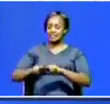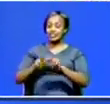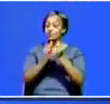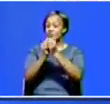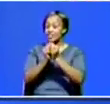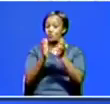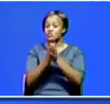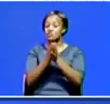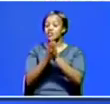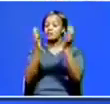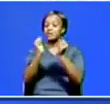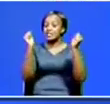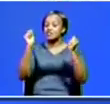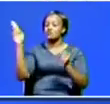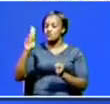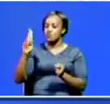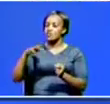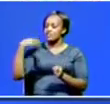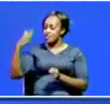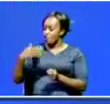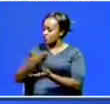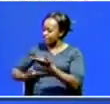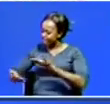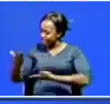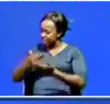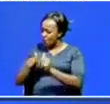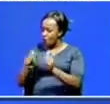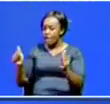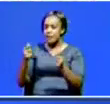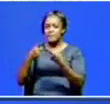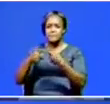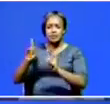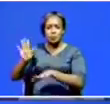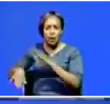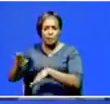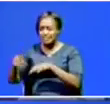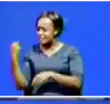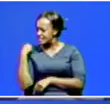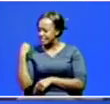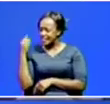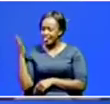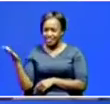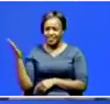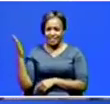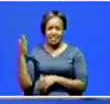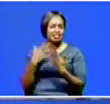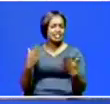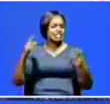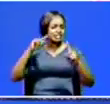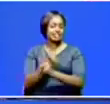are always seen in constant chat, but at the Bomas of Kenya on Wednesday, things appeared